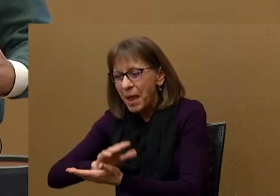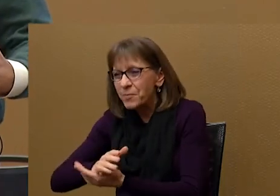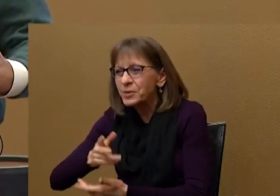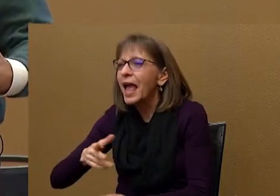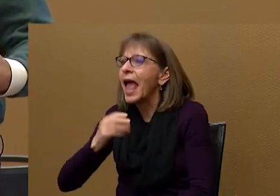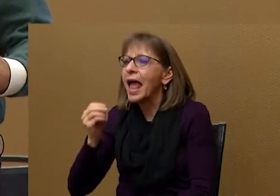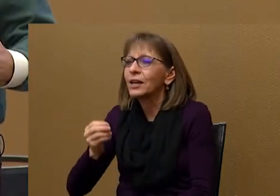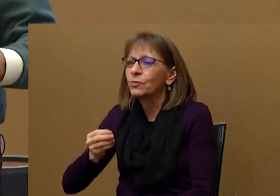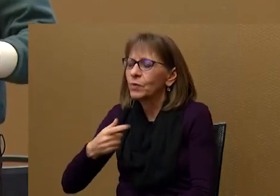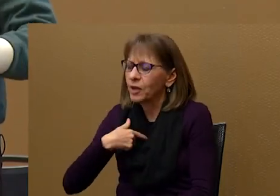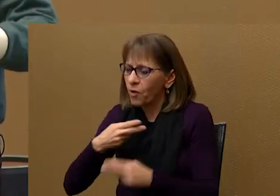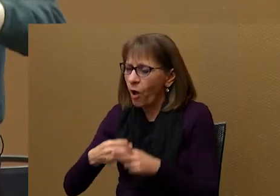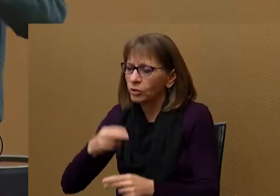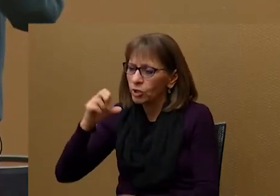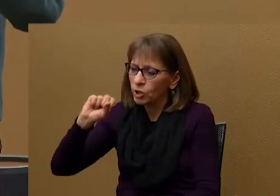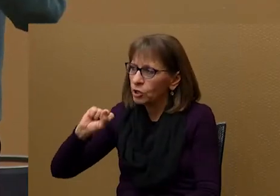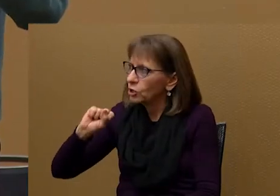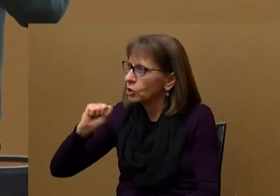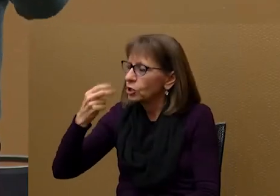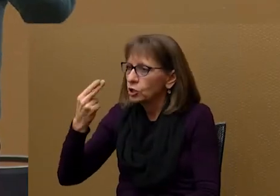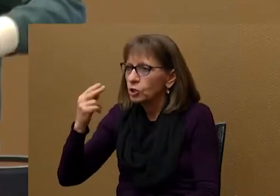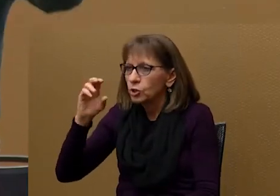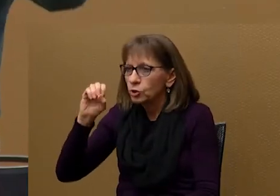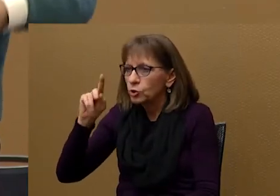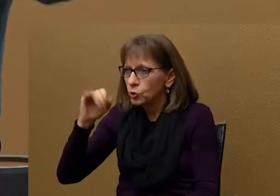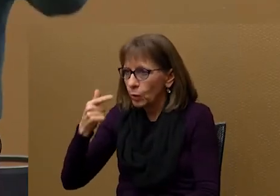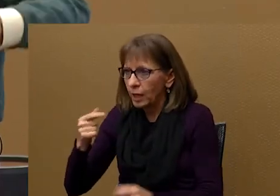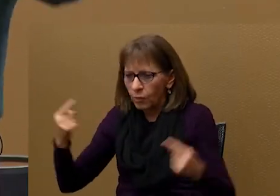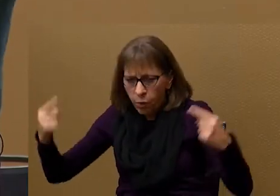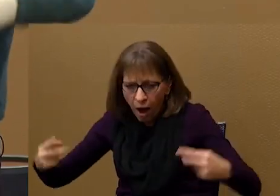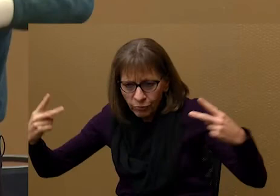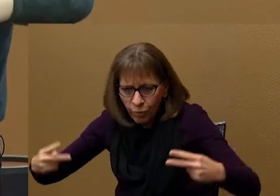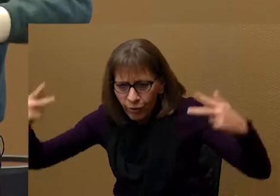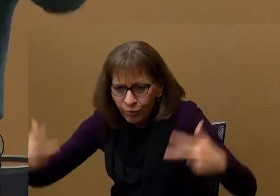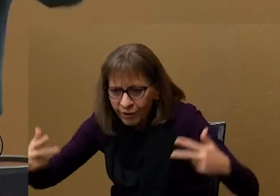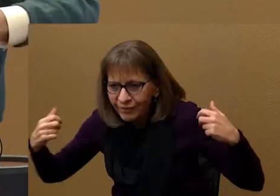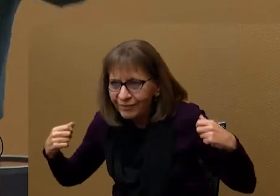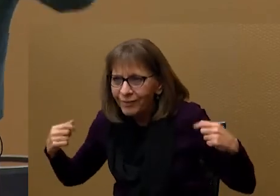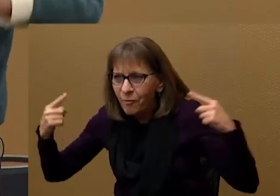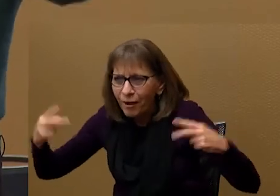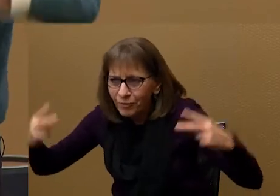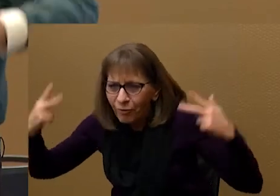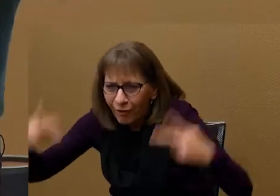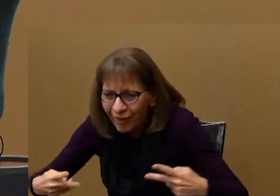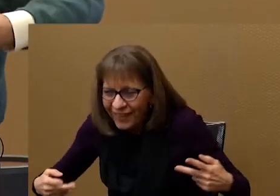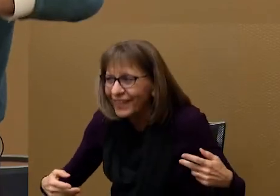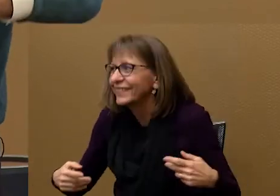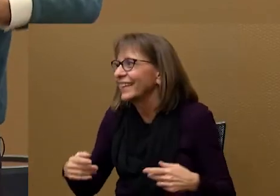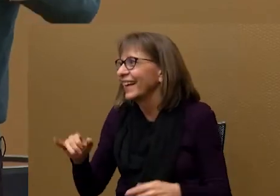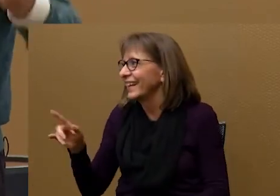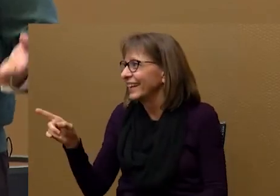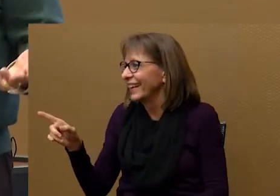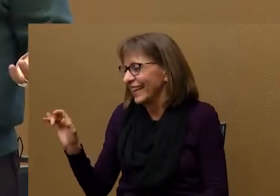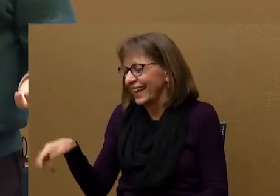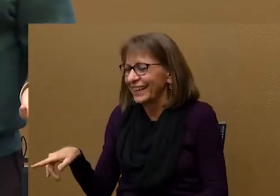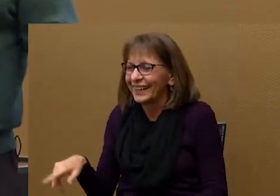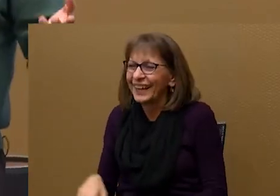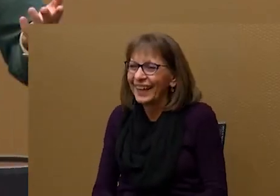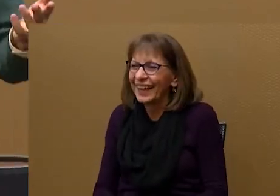shooting, which meant you really did 1, 2, 3, boom, 1, 2, 3, boom.